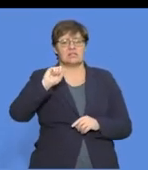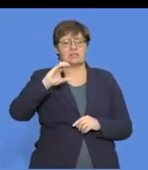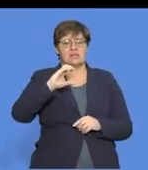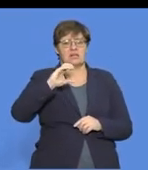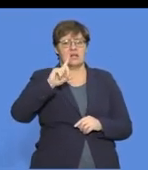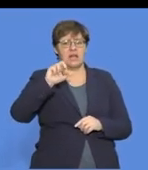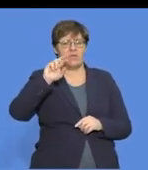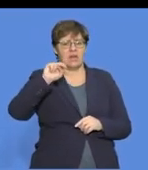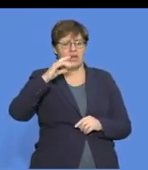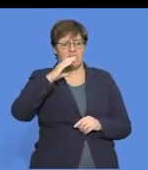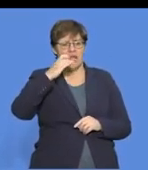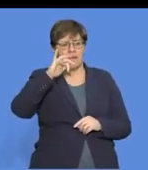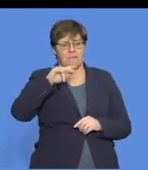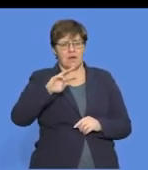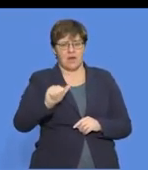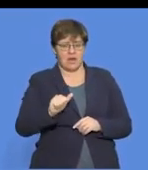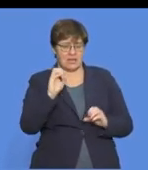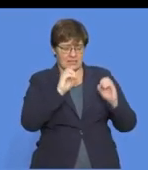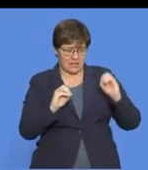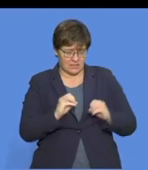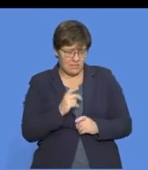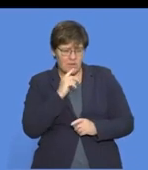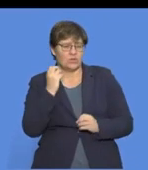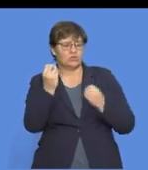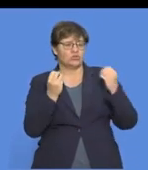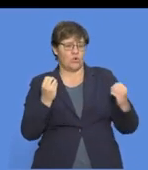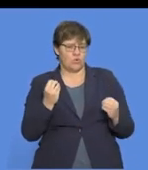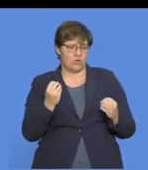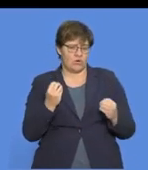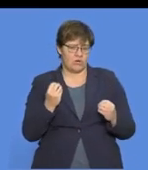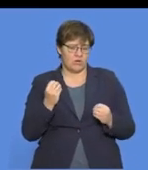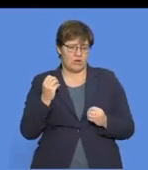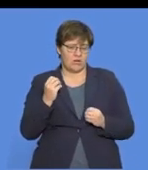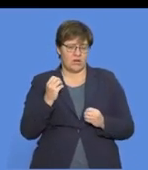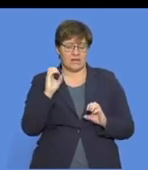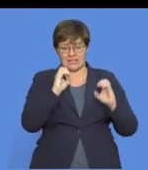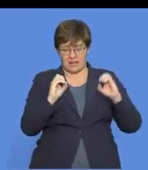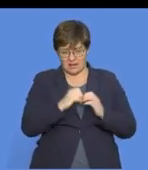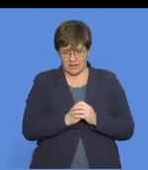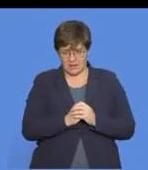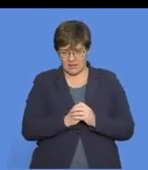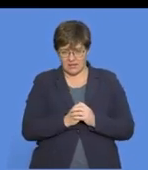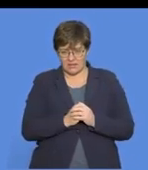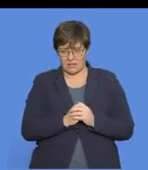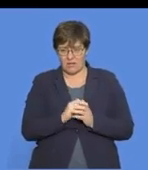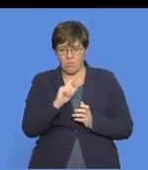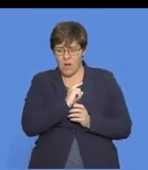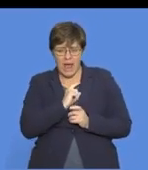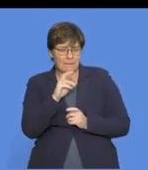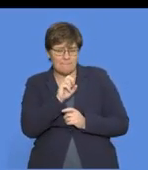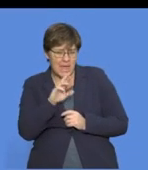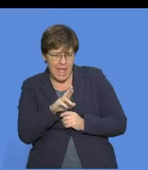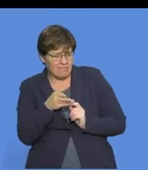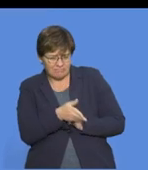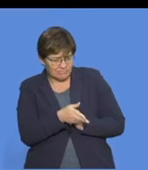cells. Why they're in a pear, I don't know. But the ones that are found in grass stems